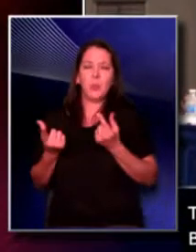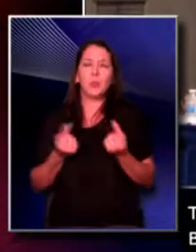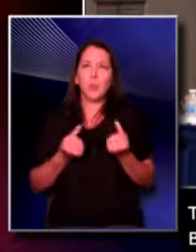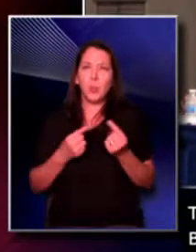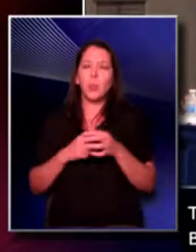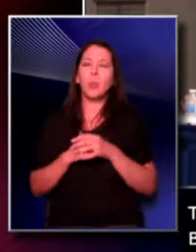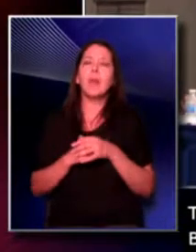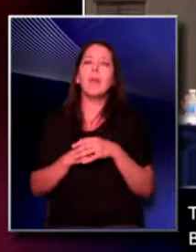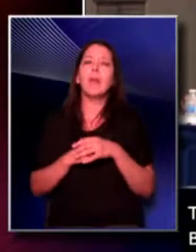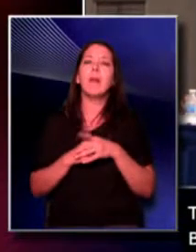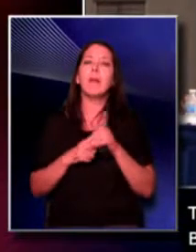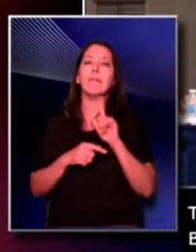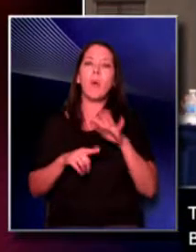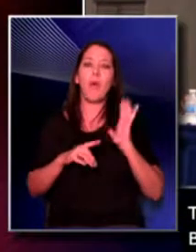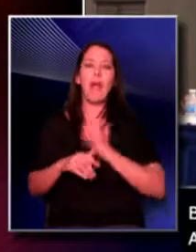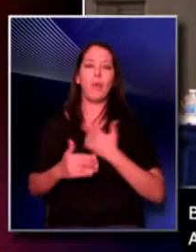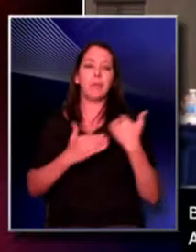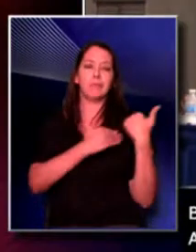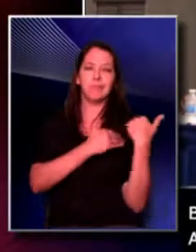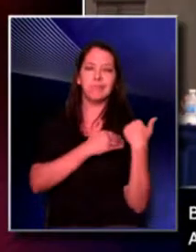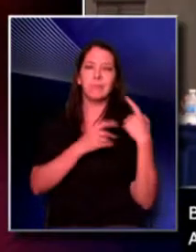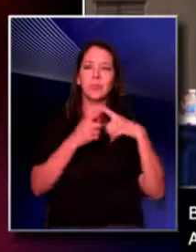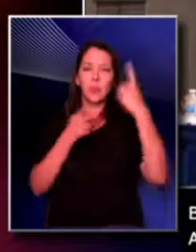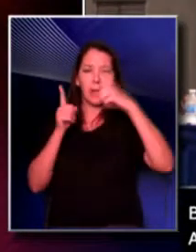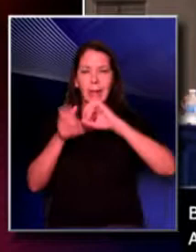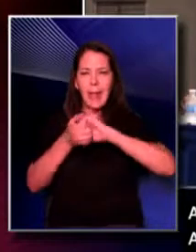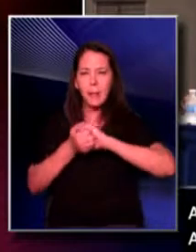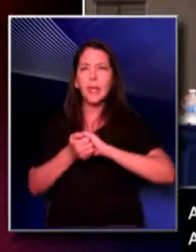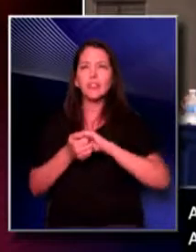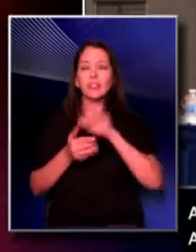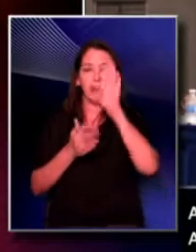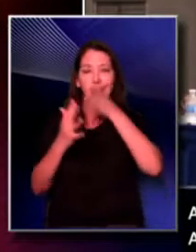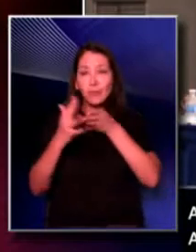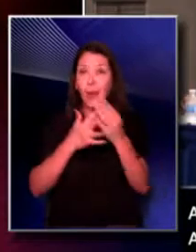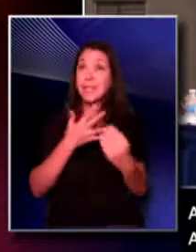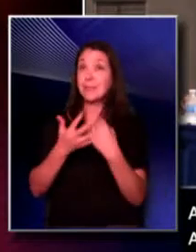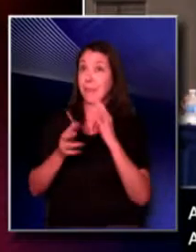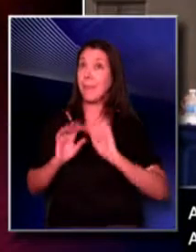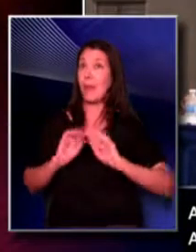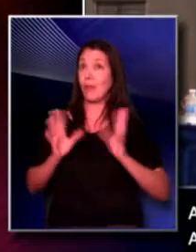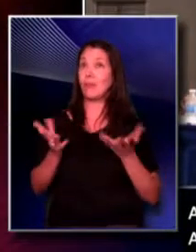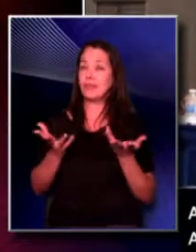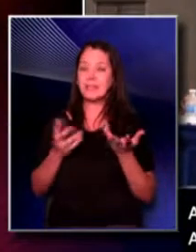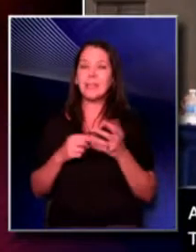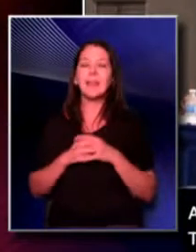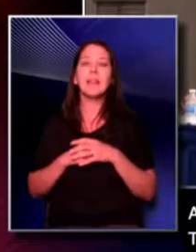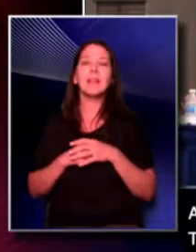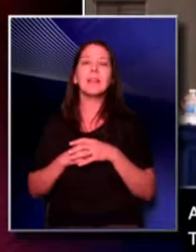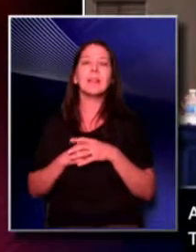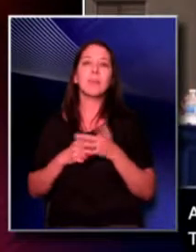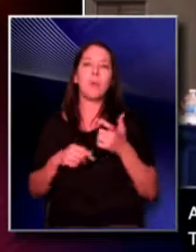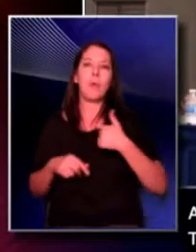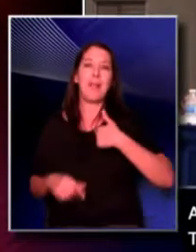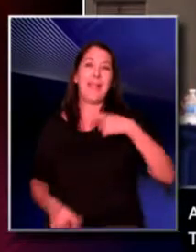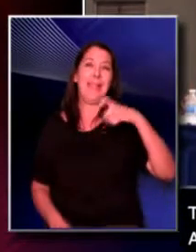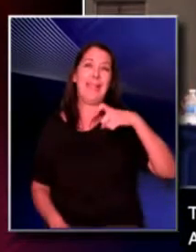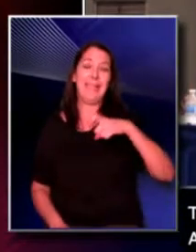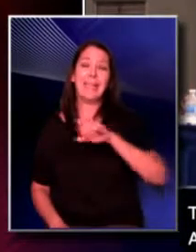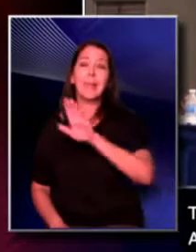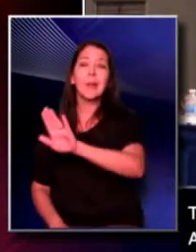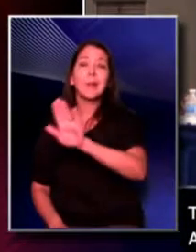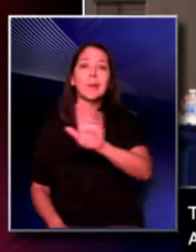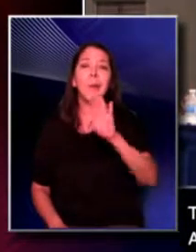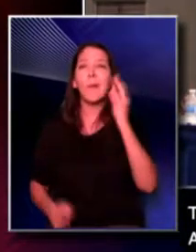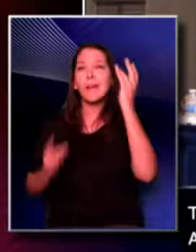has accountability, the collaboration, and the transparency piece. And I need your